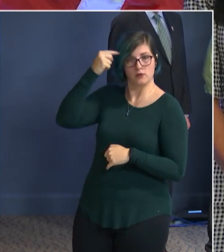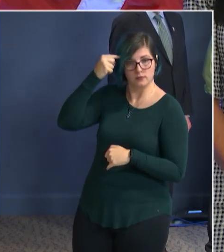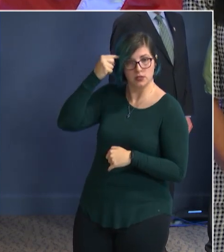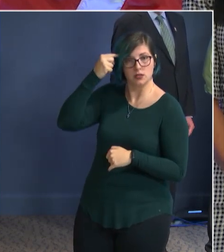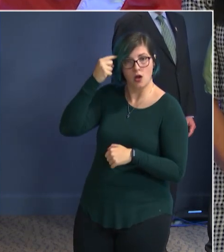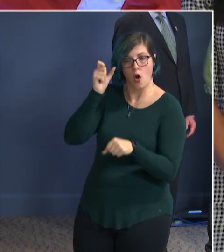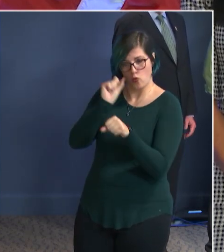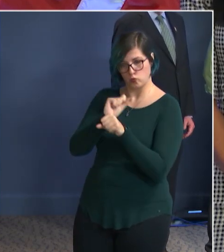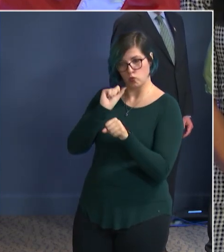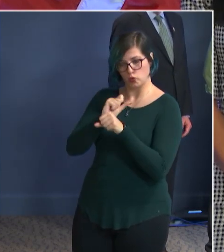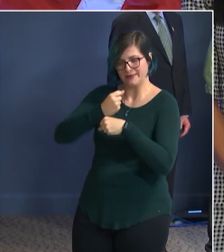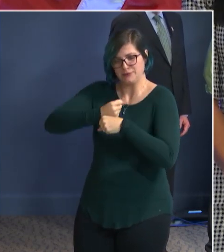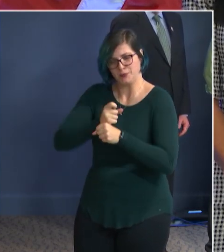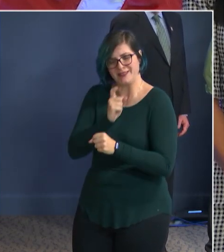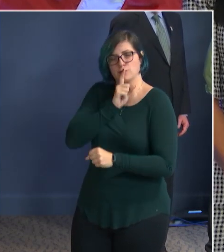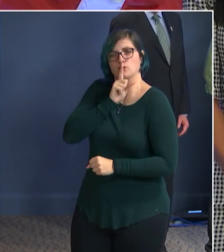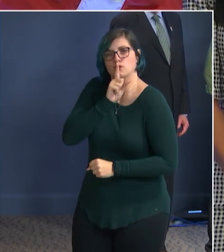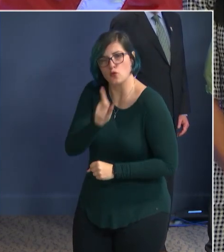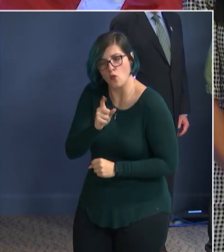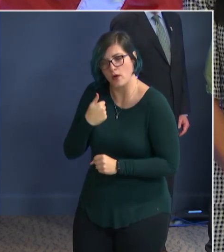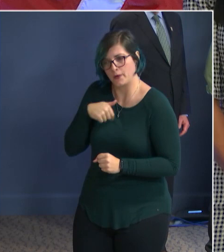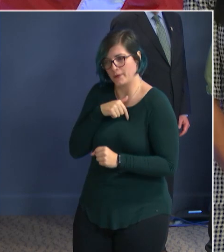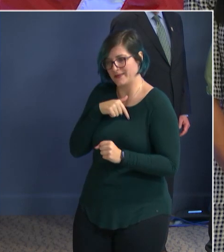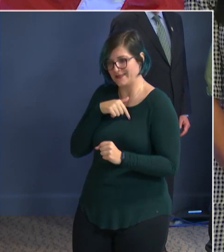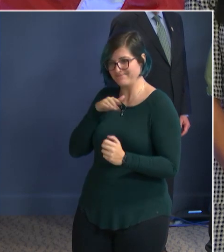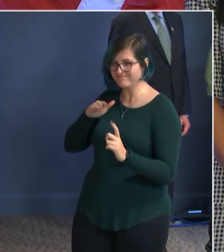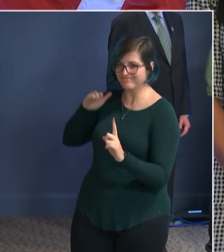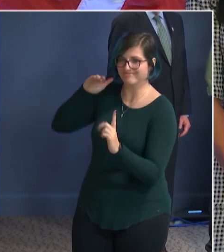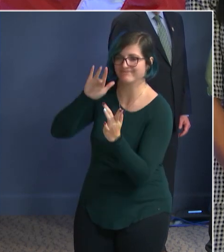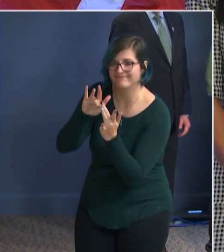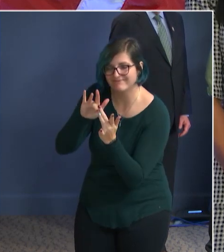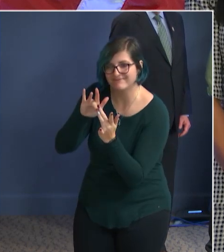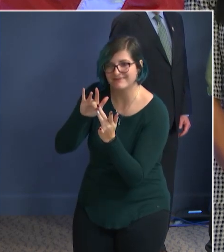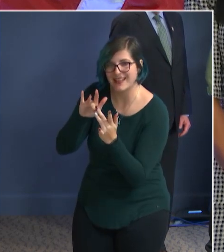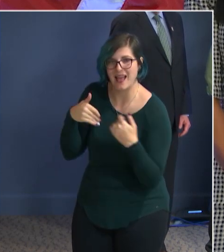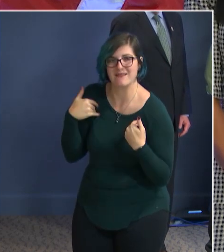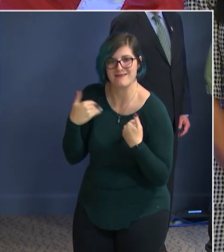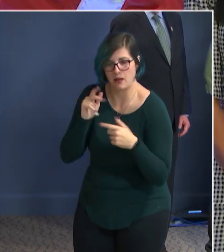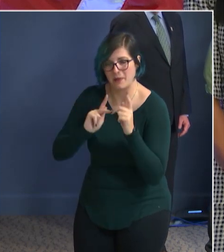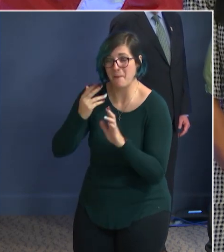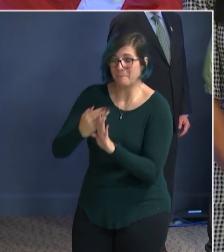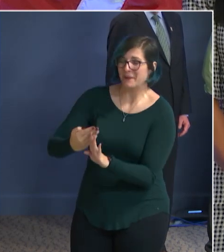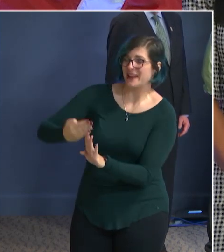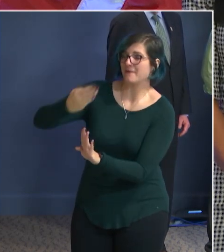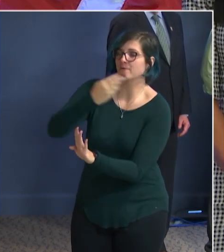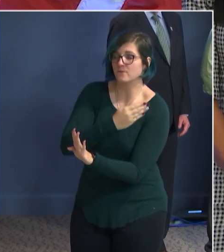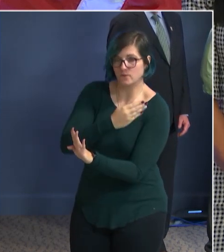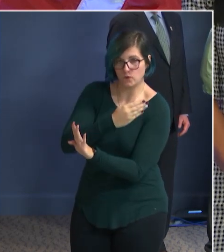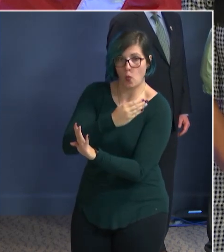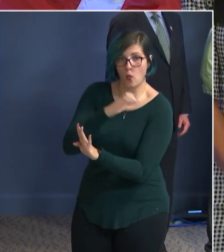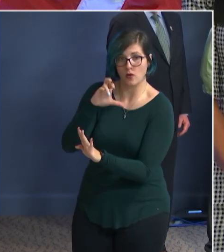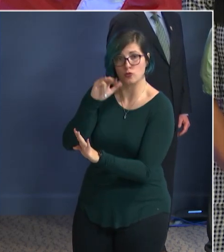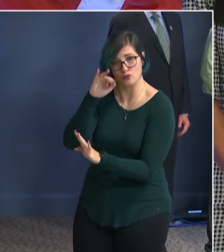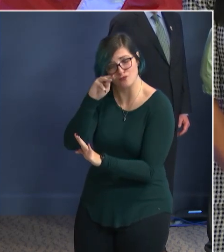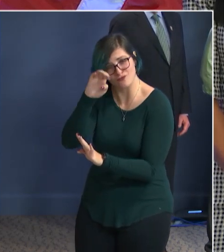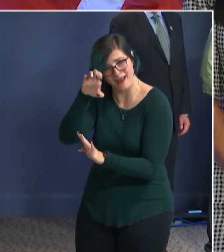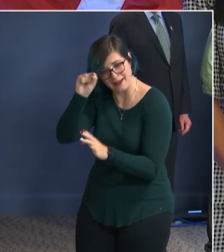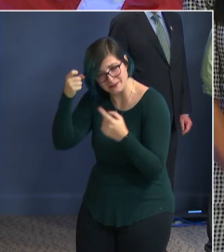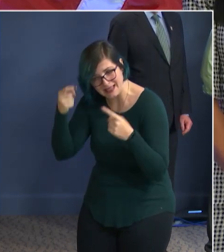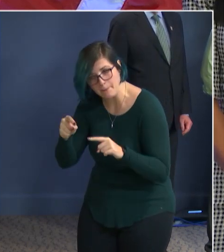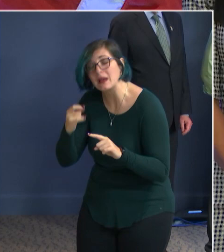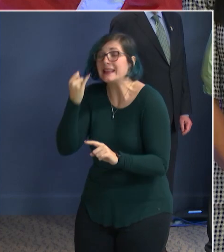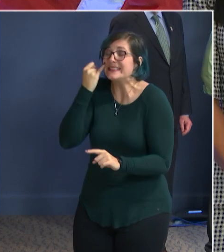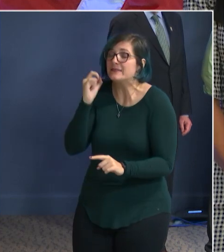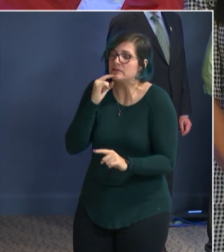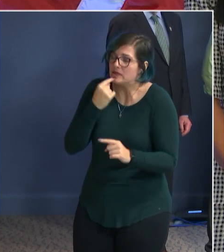are working to make sure that we get to the young people before they commit serious crimes, but if they do commit serious crimes, that